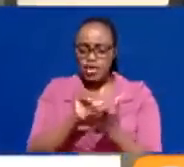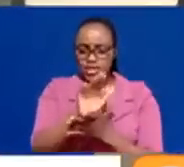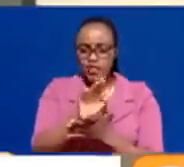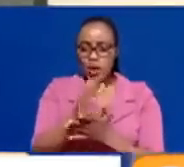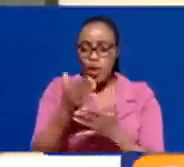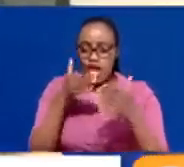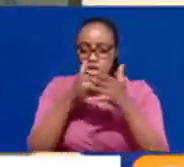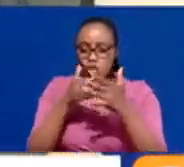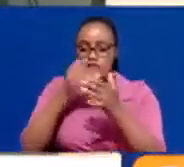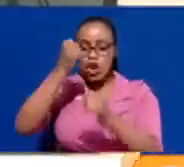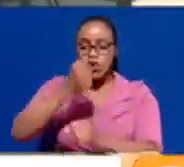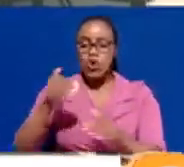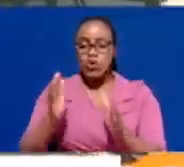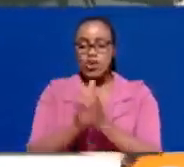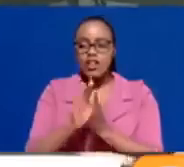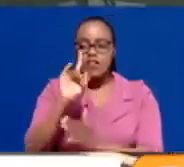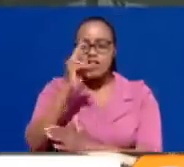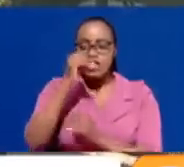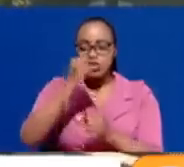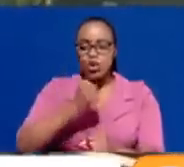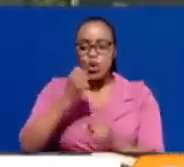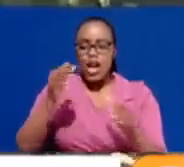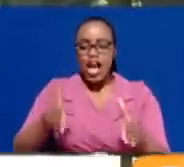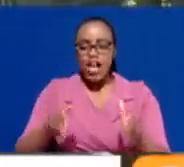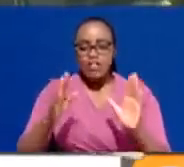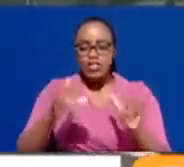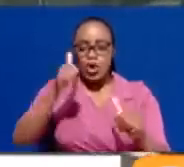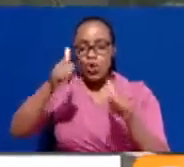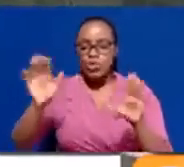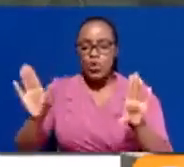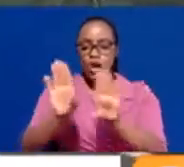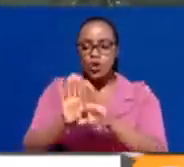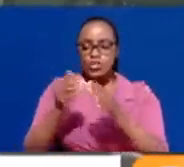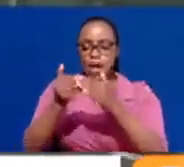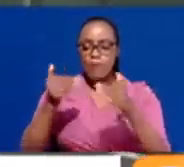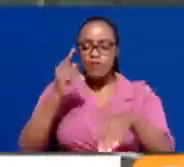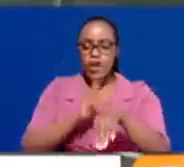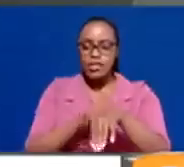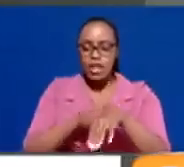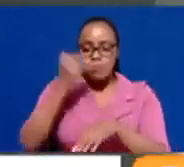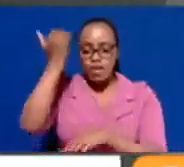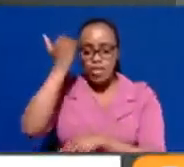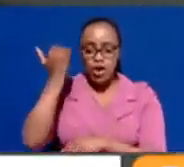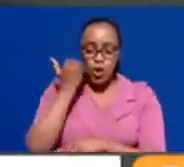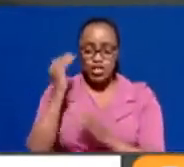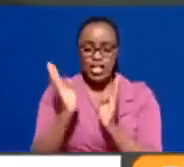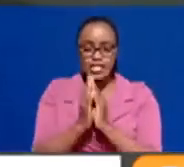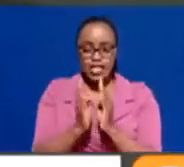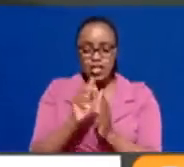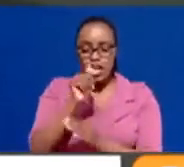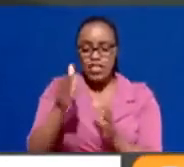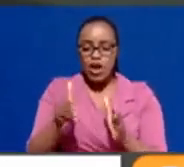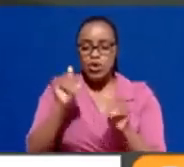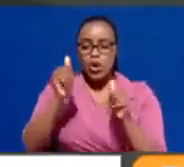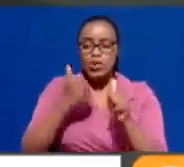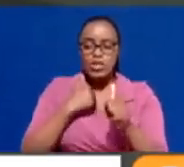at the junction of Ngong Road and First Ngong Avenue, which were also closed before and during the court session. Another road which